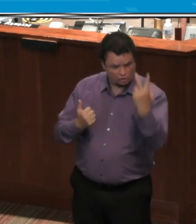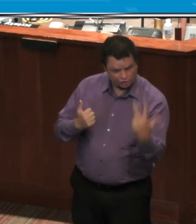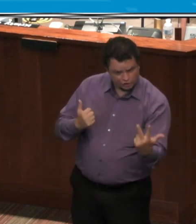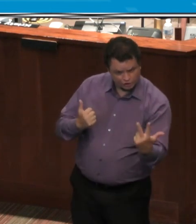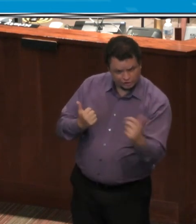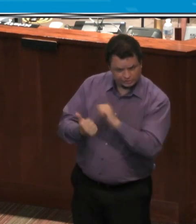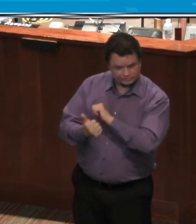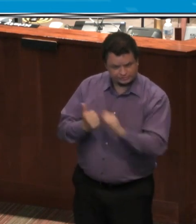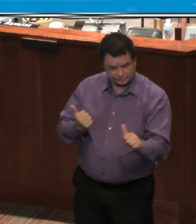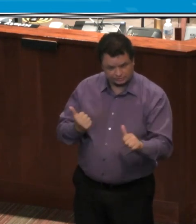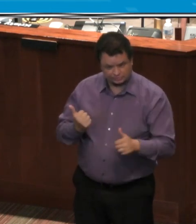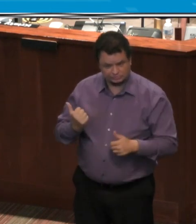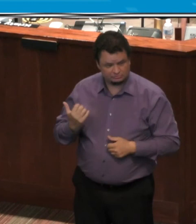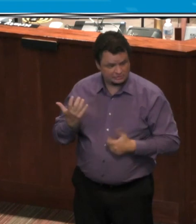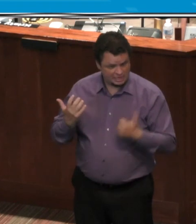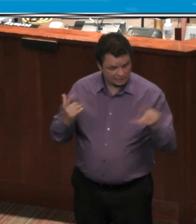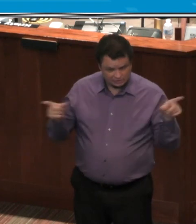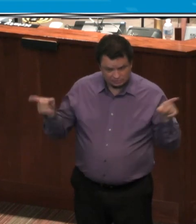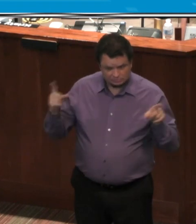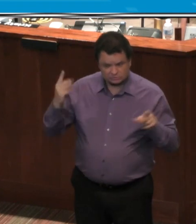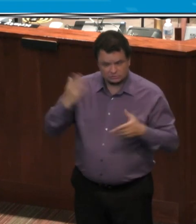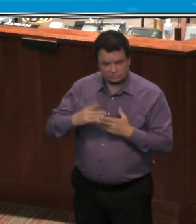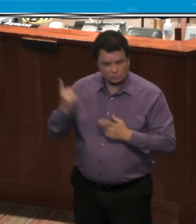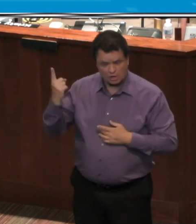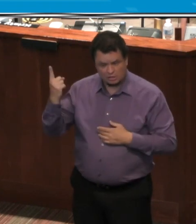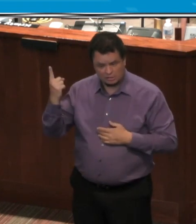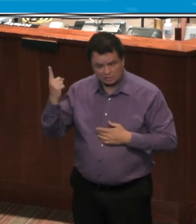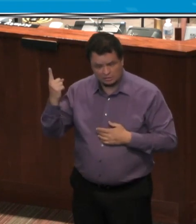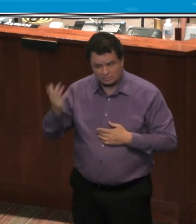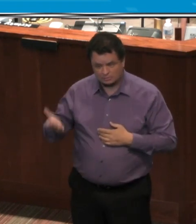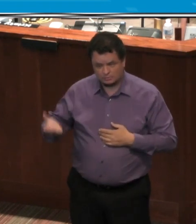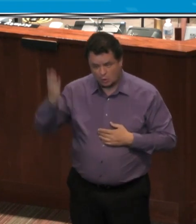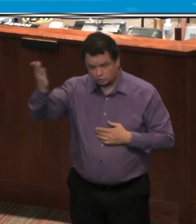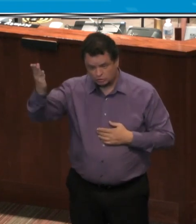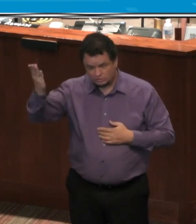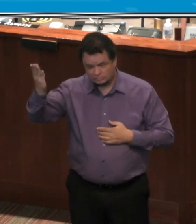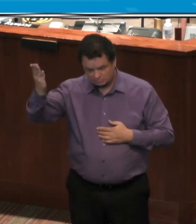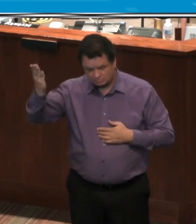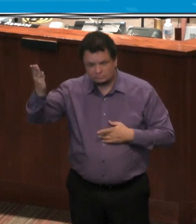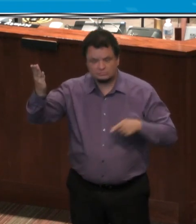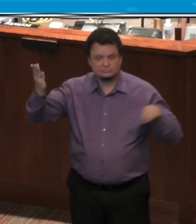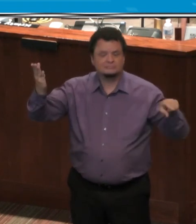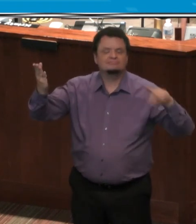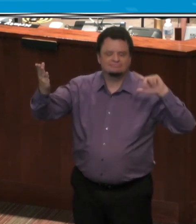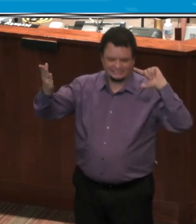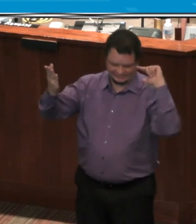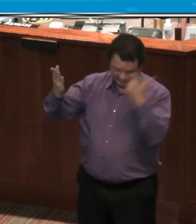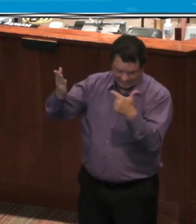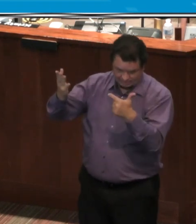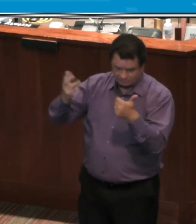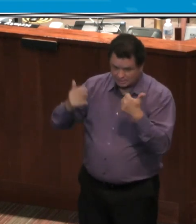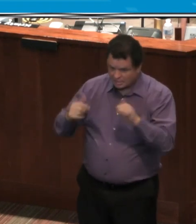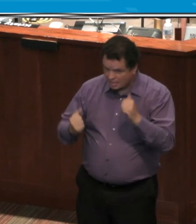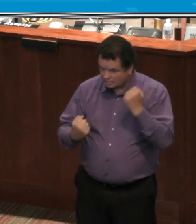Second. All in favor? Aye. Aye. That sounds like unanimous. So